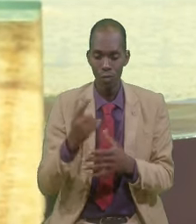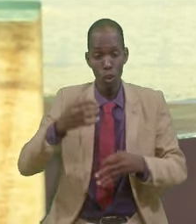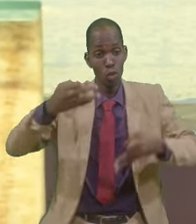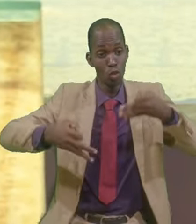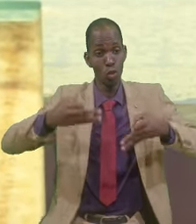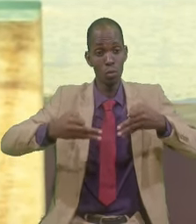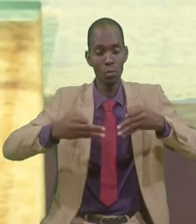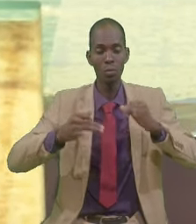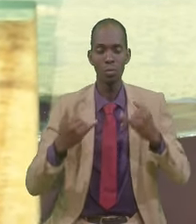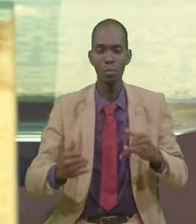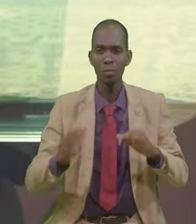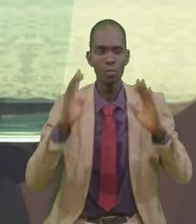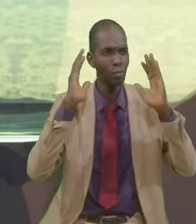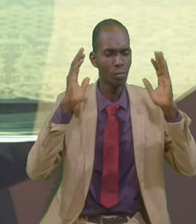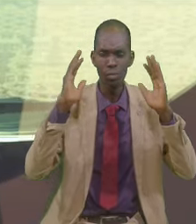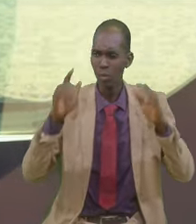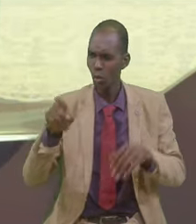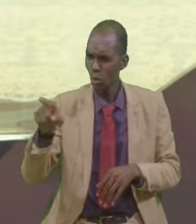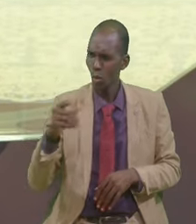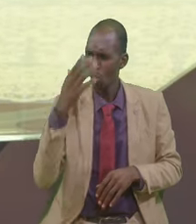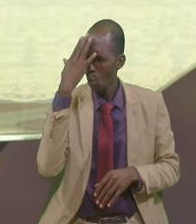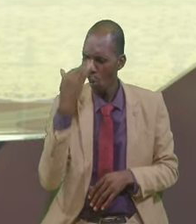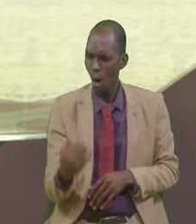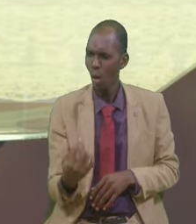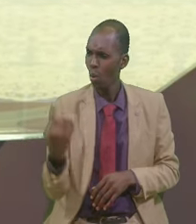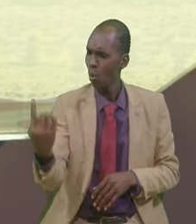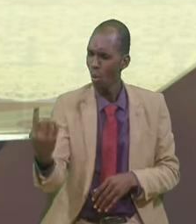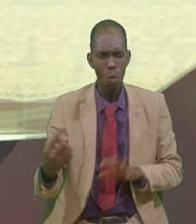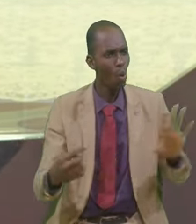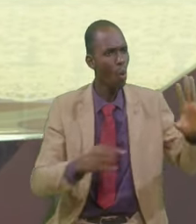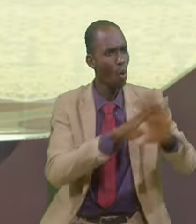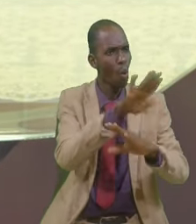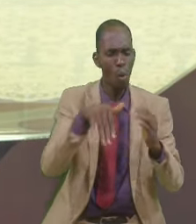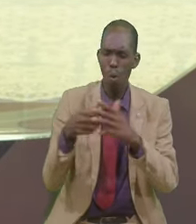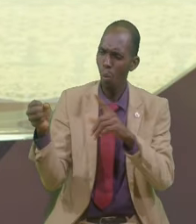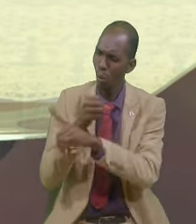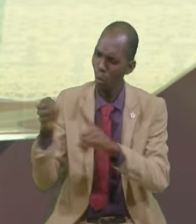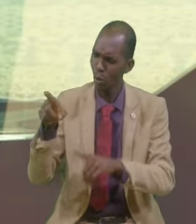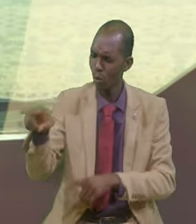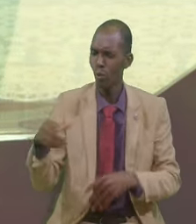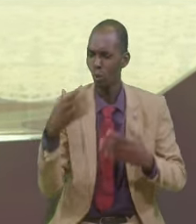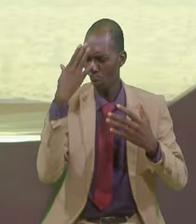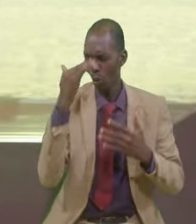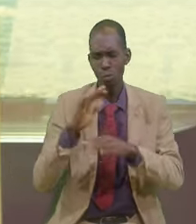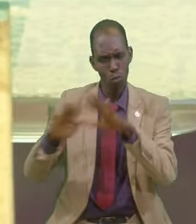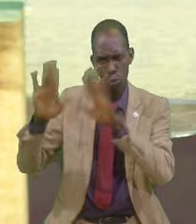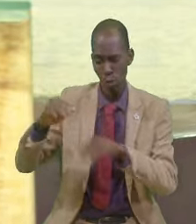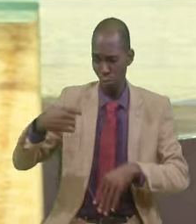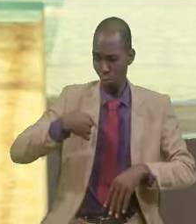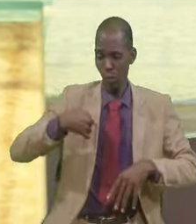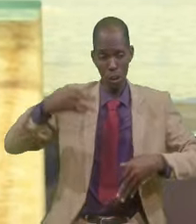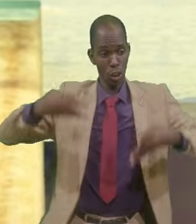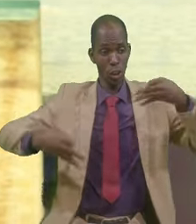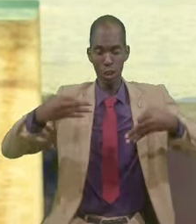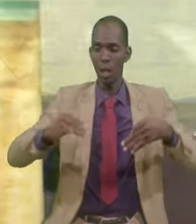here. Everybody is against you, but I am on your side. What the Lord is saying